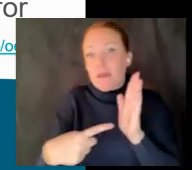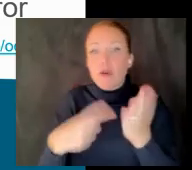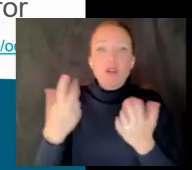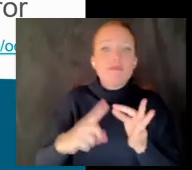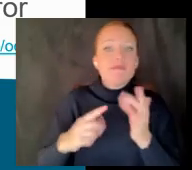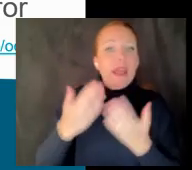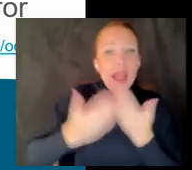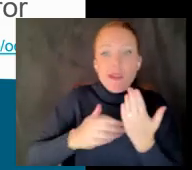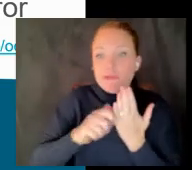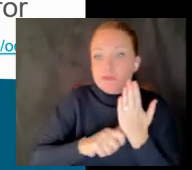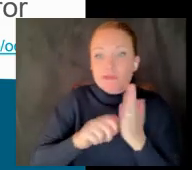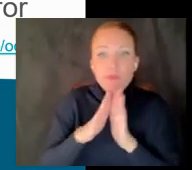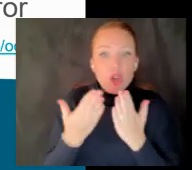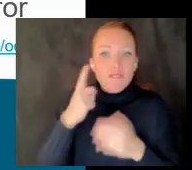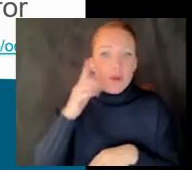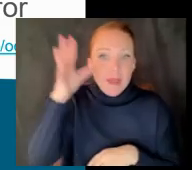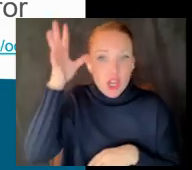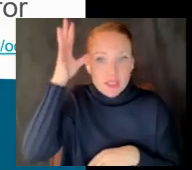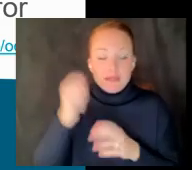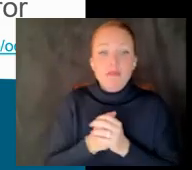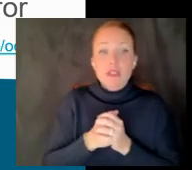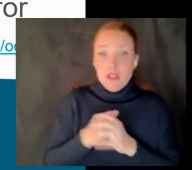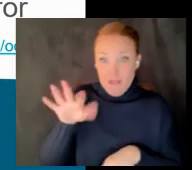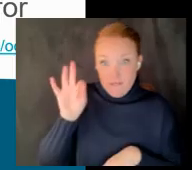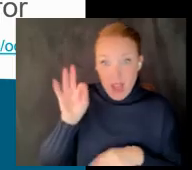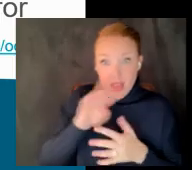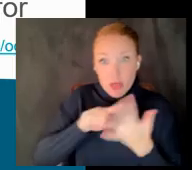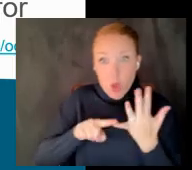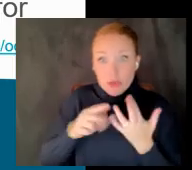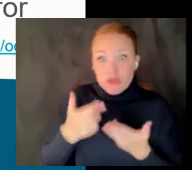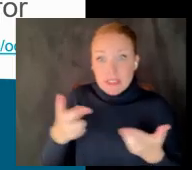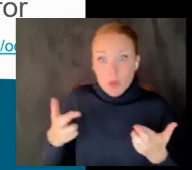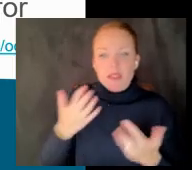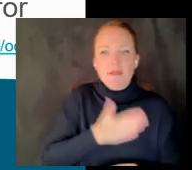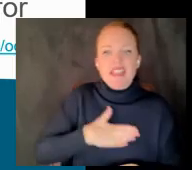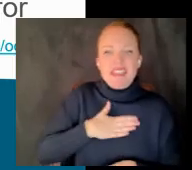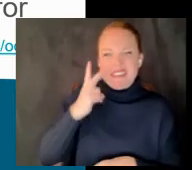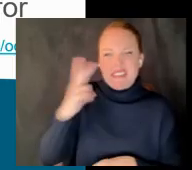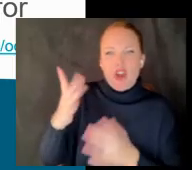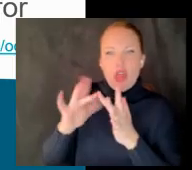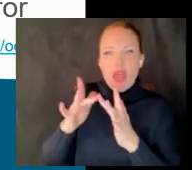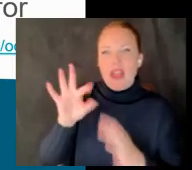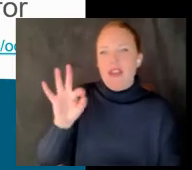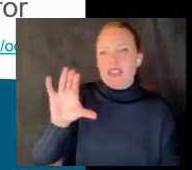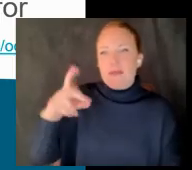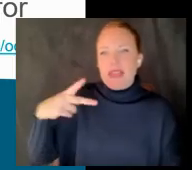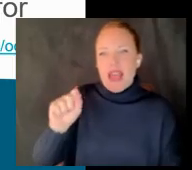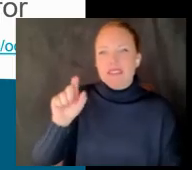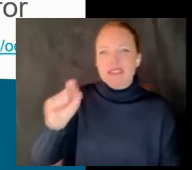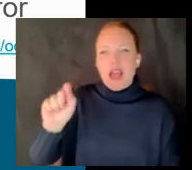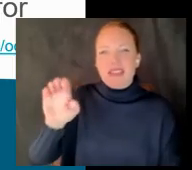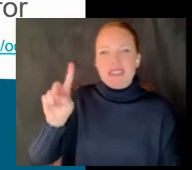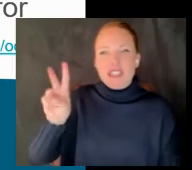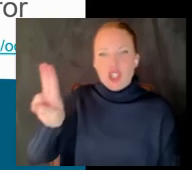Handbook for Parents. To find the resources mentioned, please visit the FCPS website, fcps.edu,